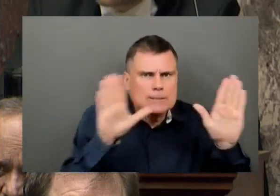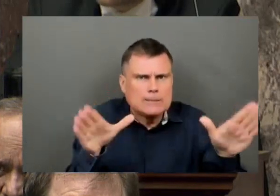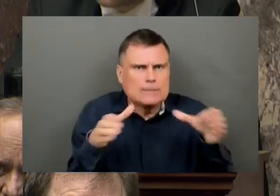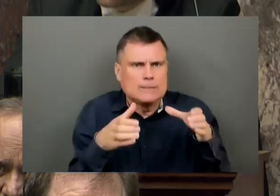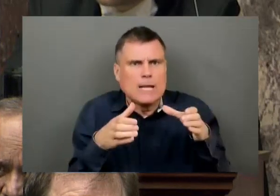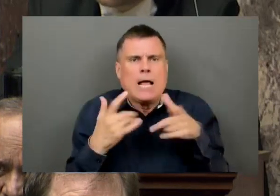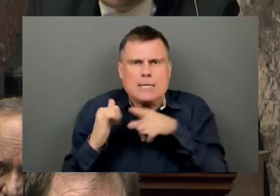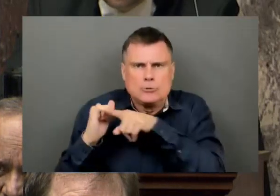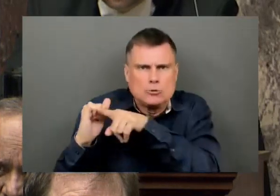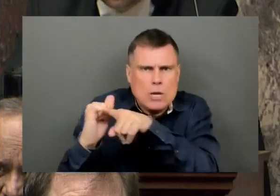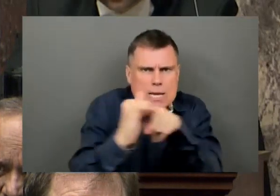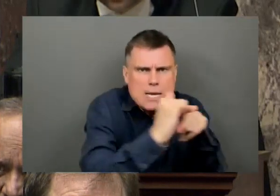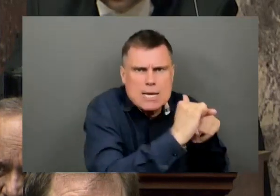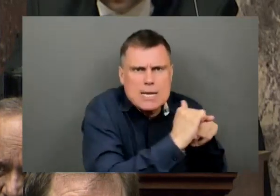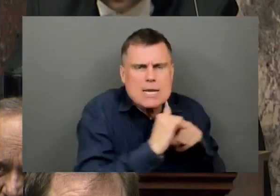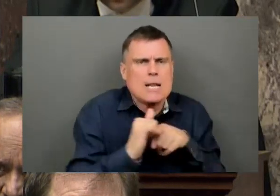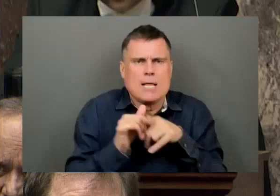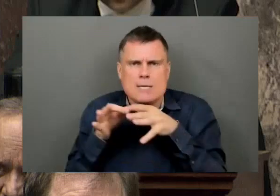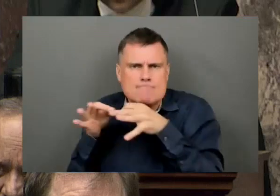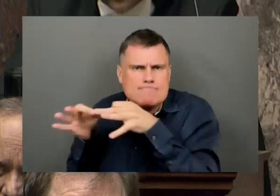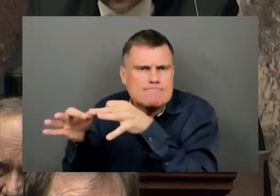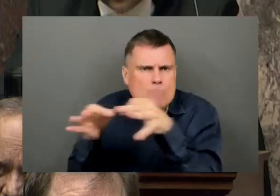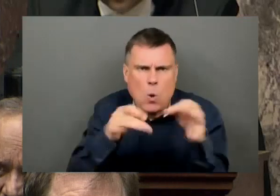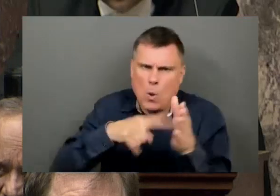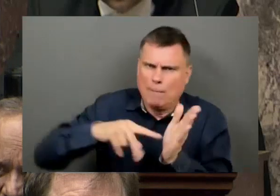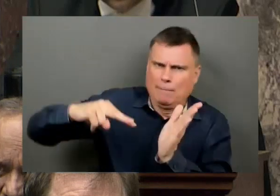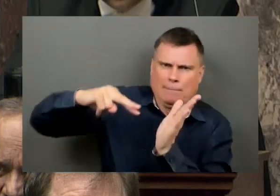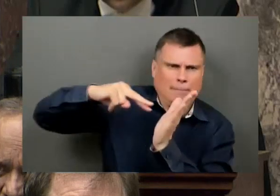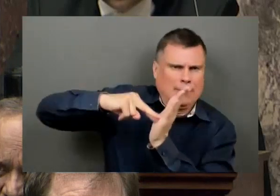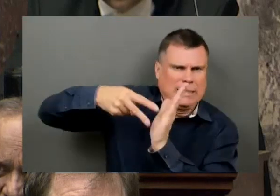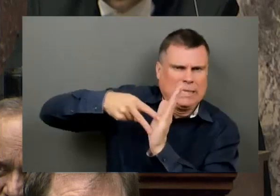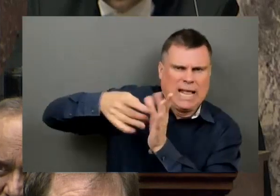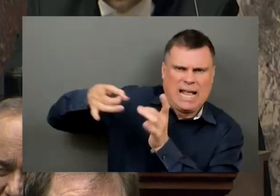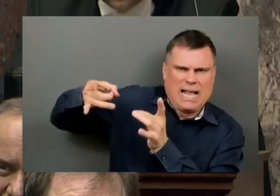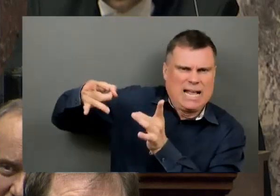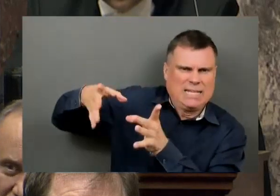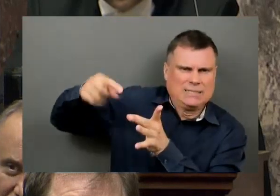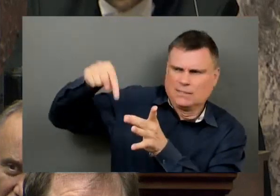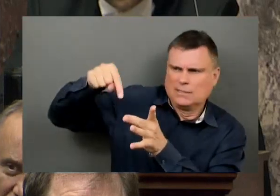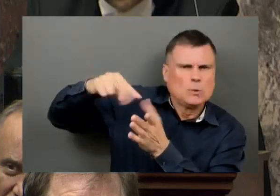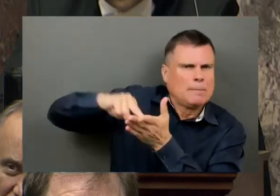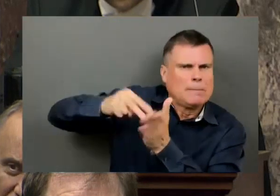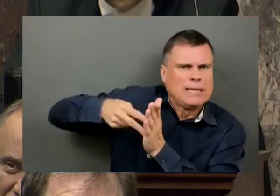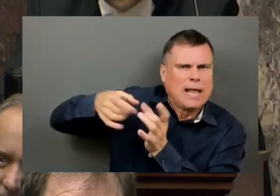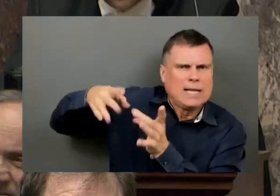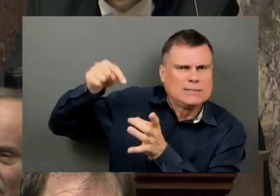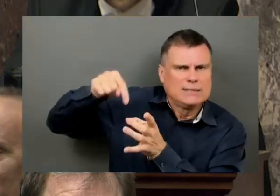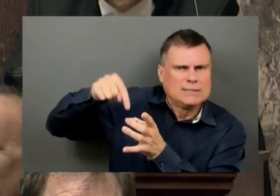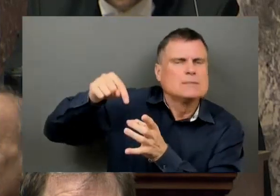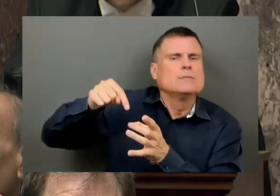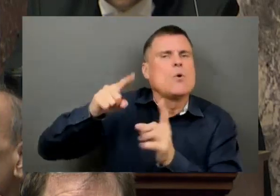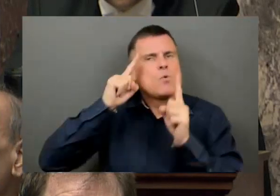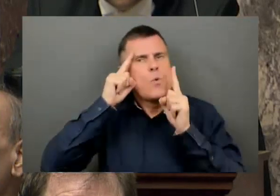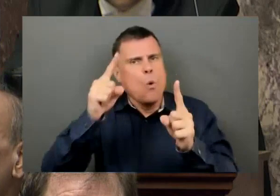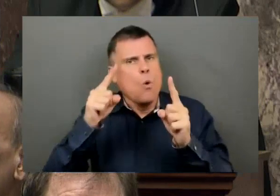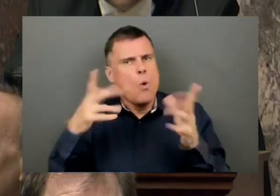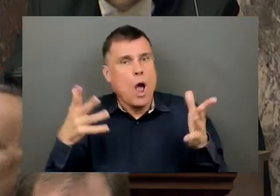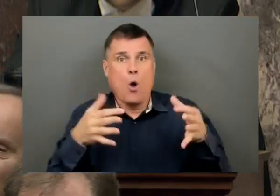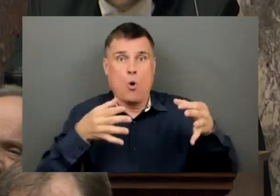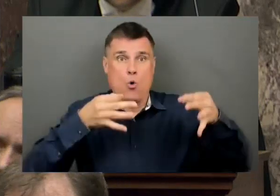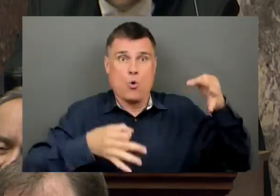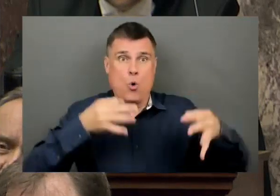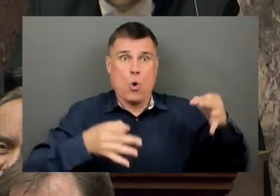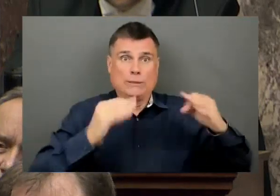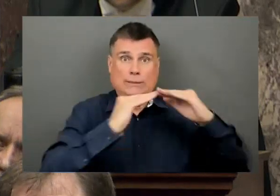about just previously about making sure that we have the tools in our criminal justice system to go after that, the update of the BC Prosecution hate